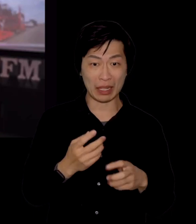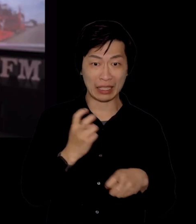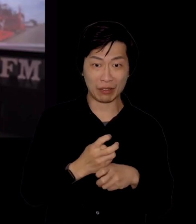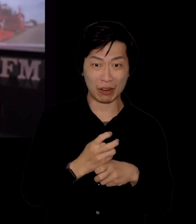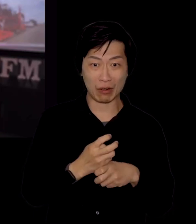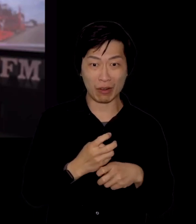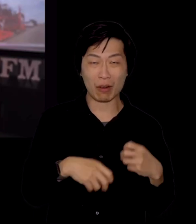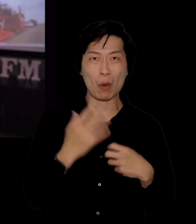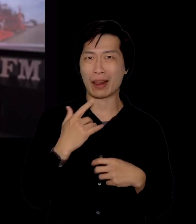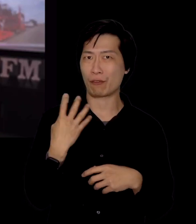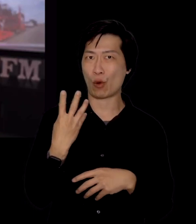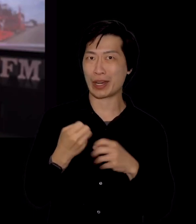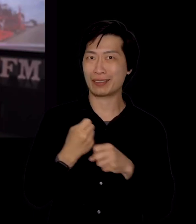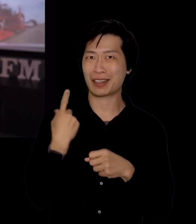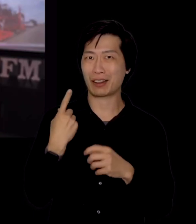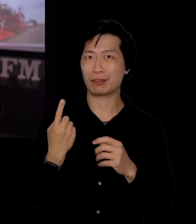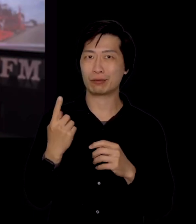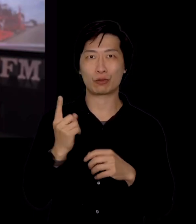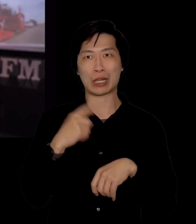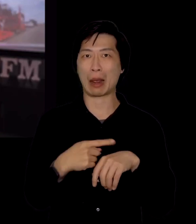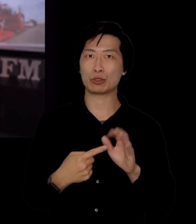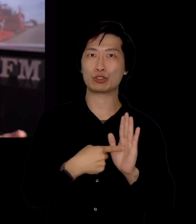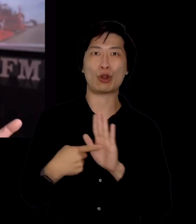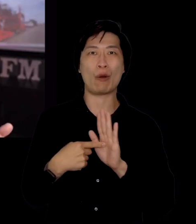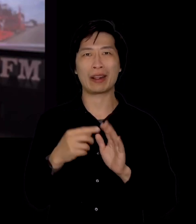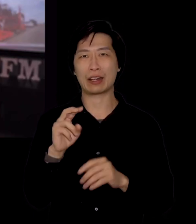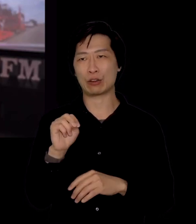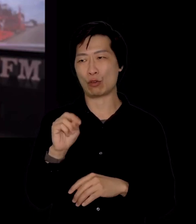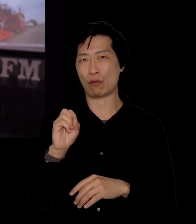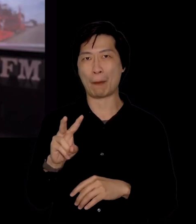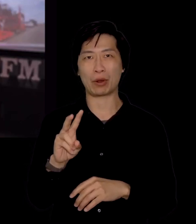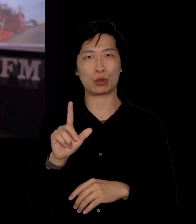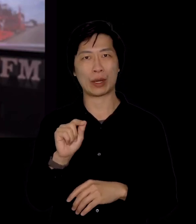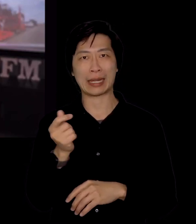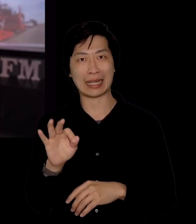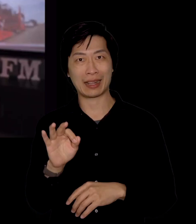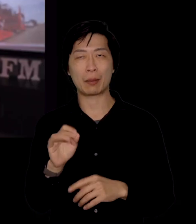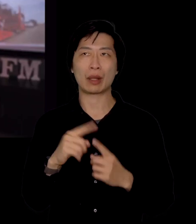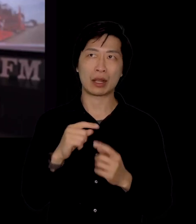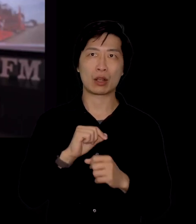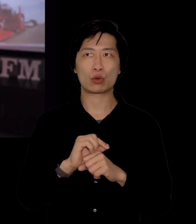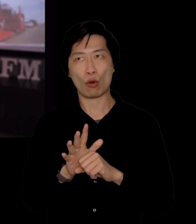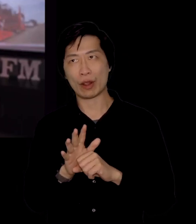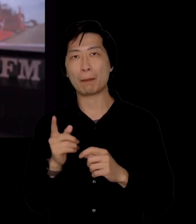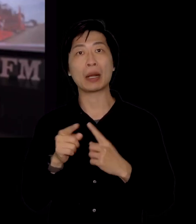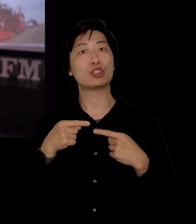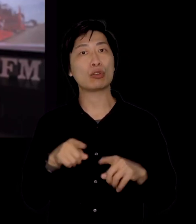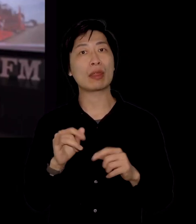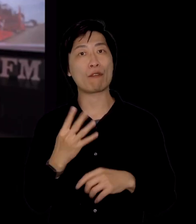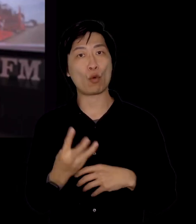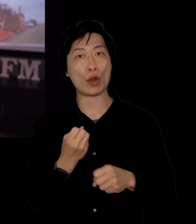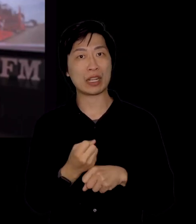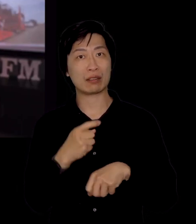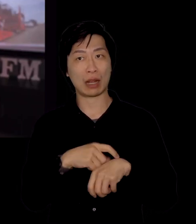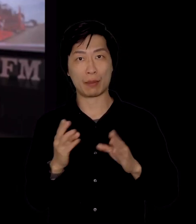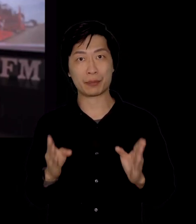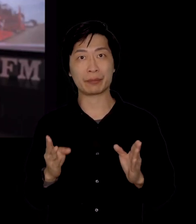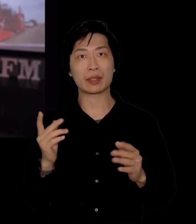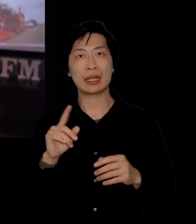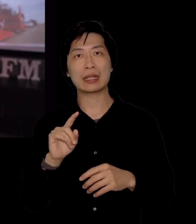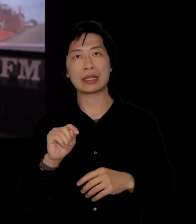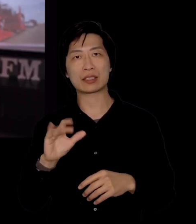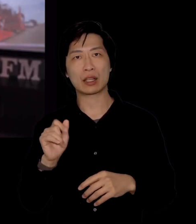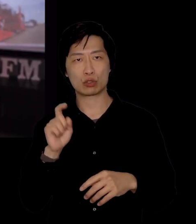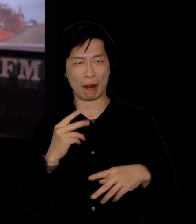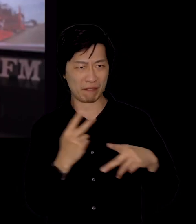might be difficult. It's been 4 years since they initially unveiled the car in November of 2019. Plus, we had COVID, but you would think during